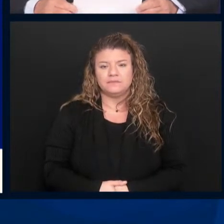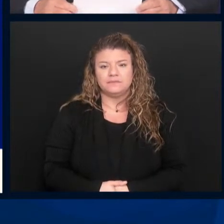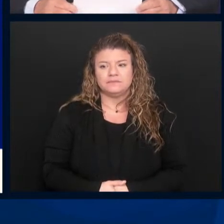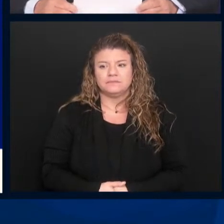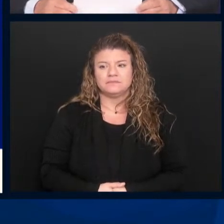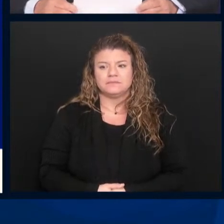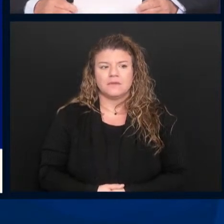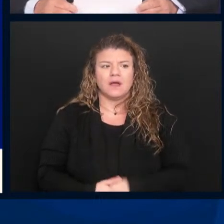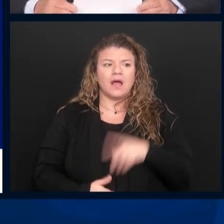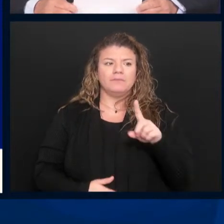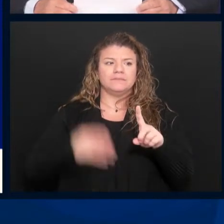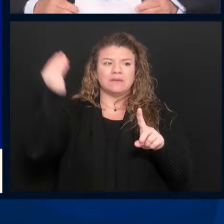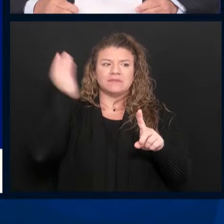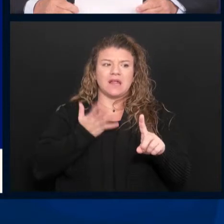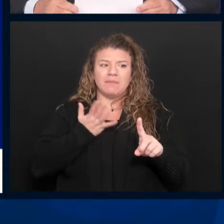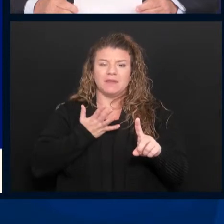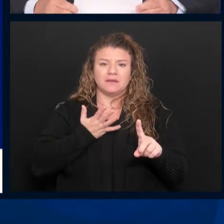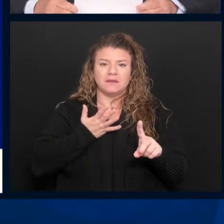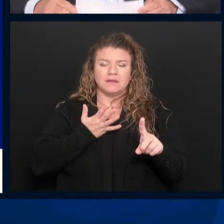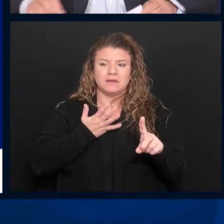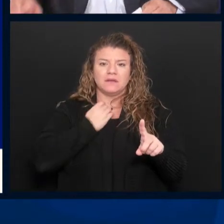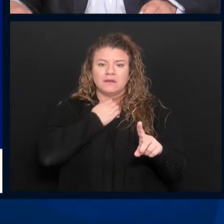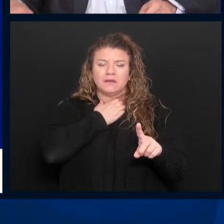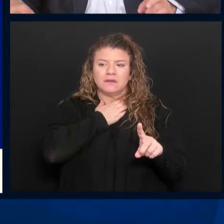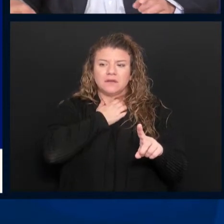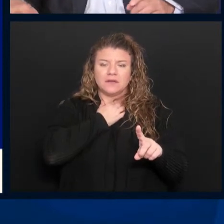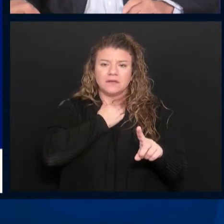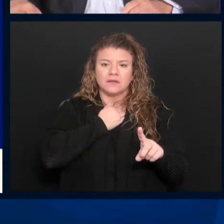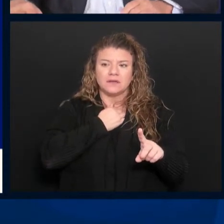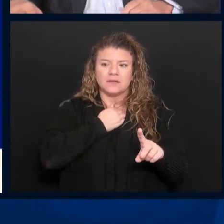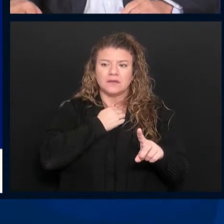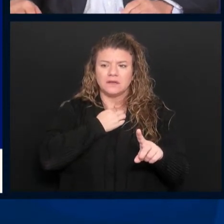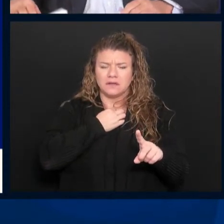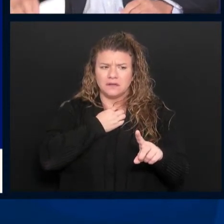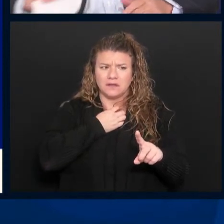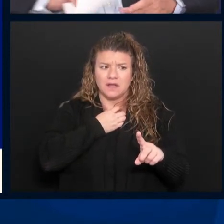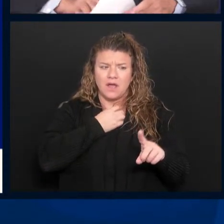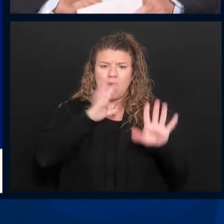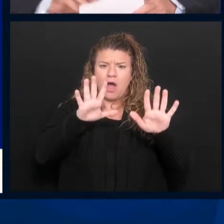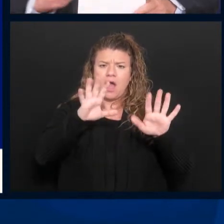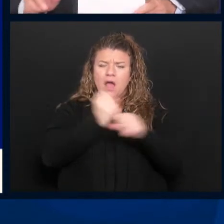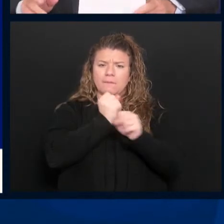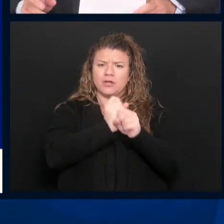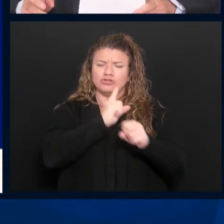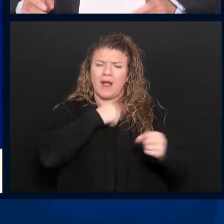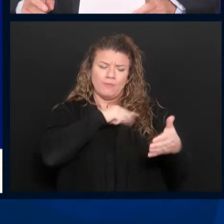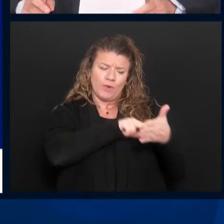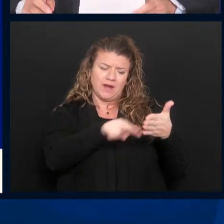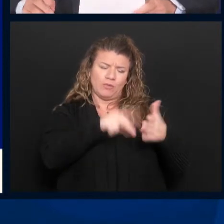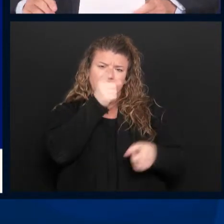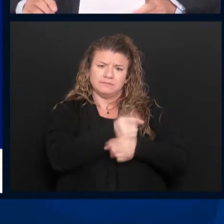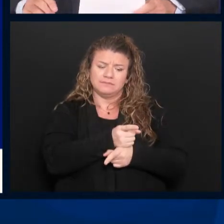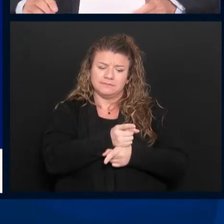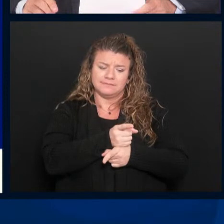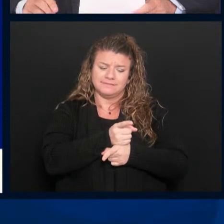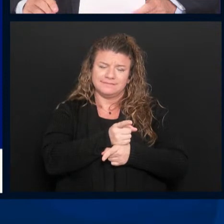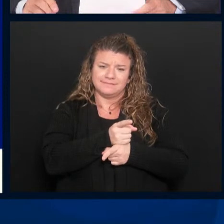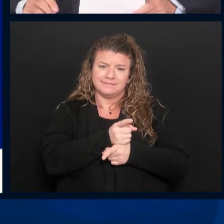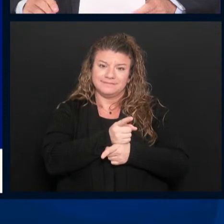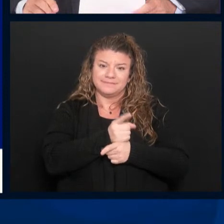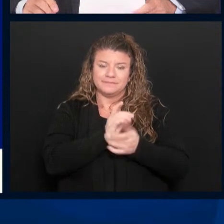I'm being told something here that am I reading this incorrectly? Hold on.